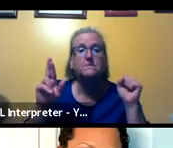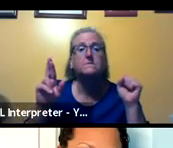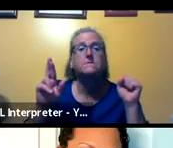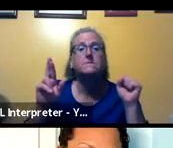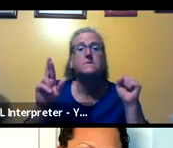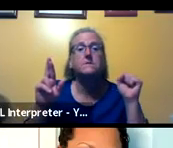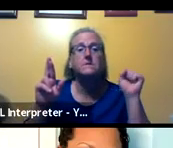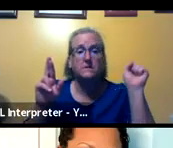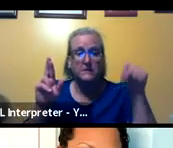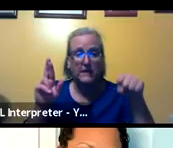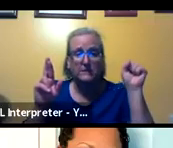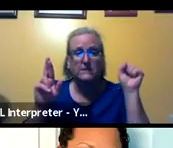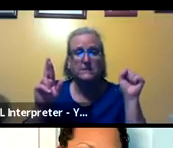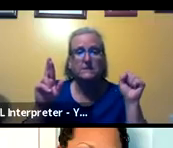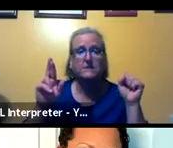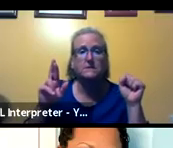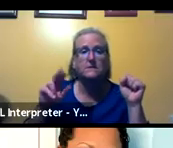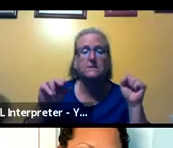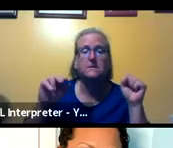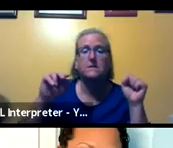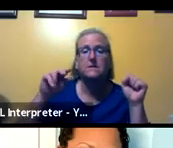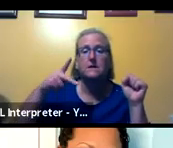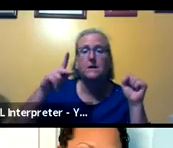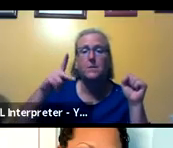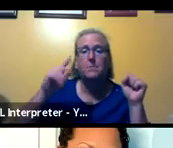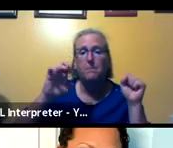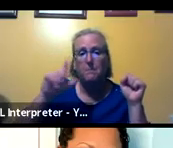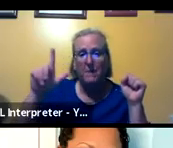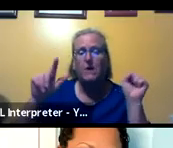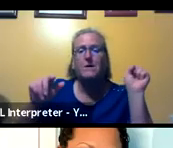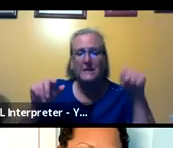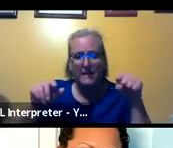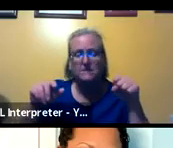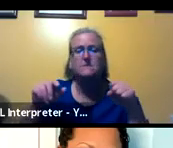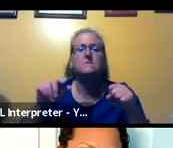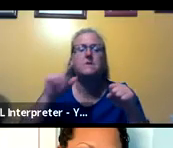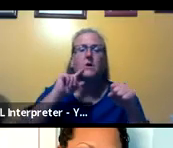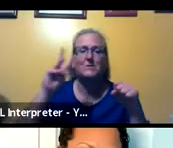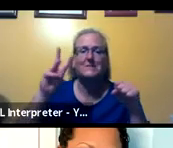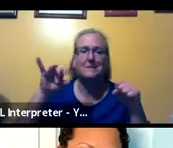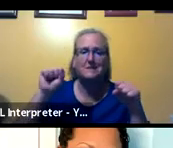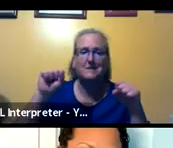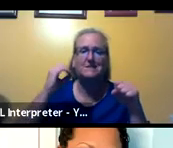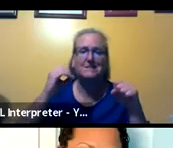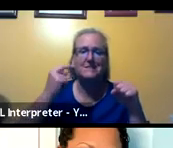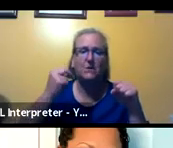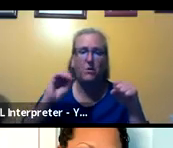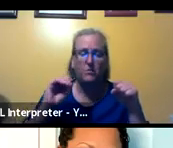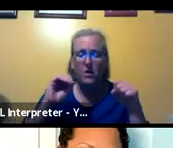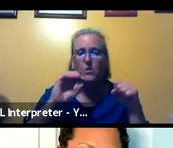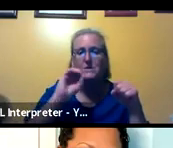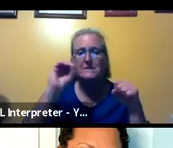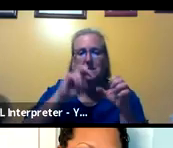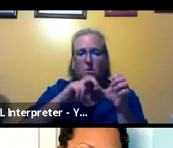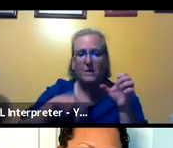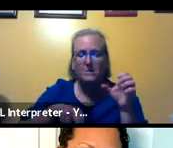Alethea Smith Tucker, yes. Keely Powell also votes yes. The motion carries 6 yes, 0 no's, 0